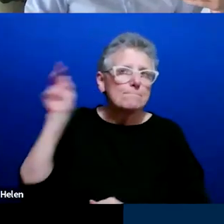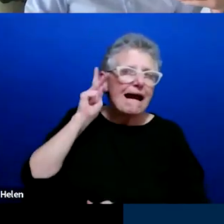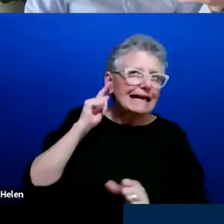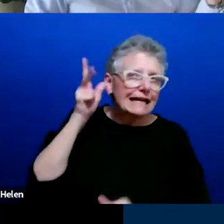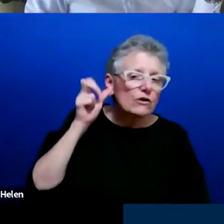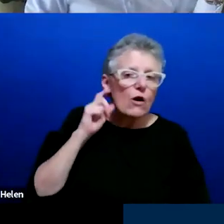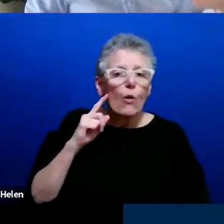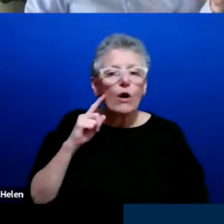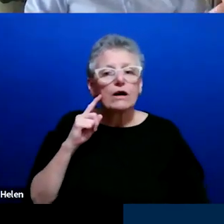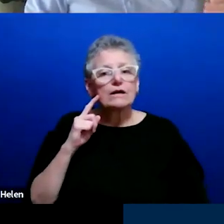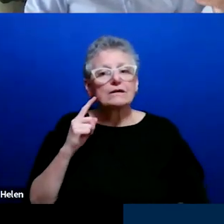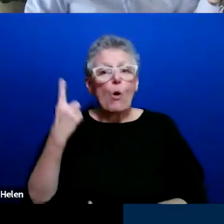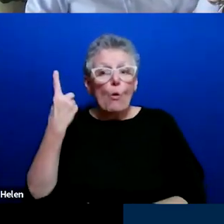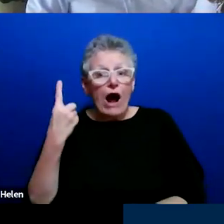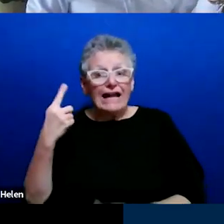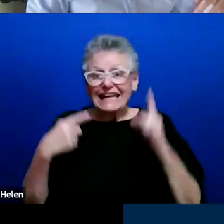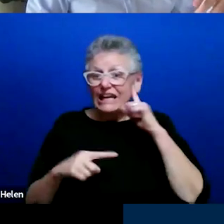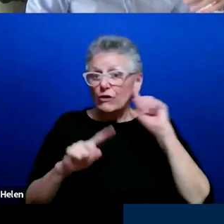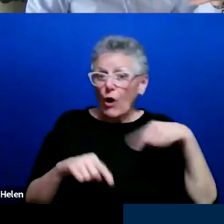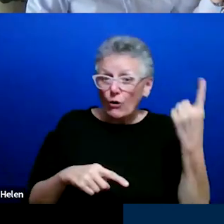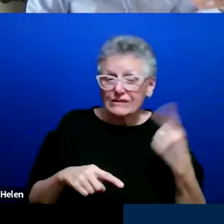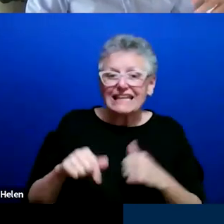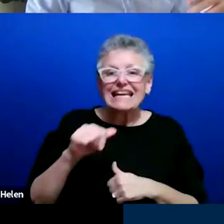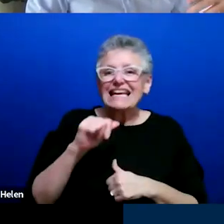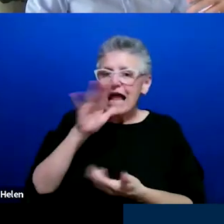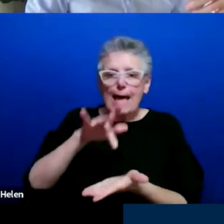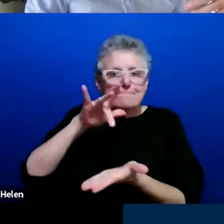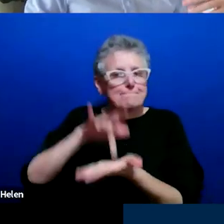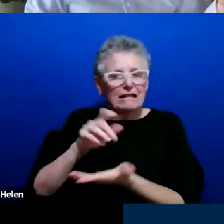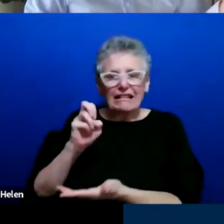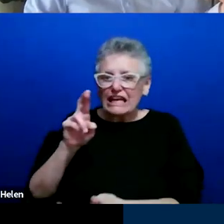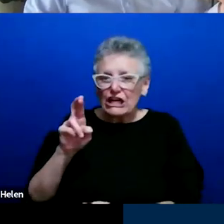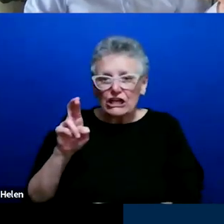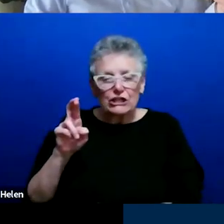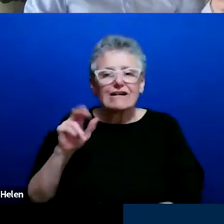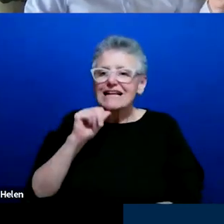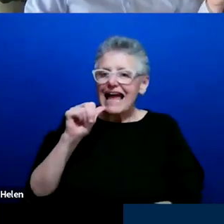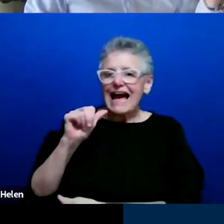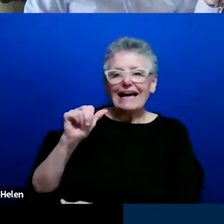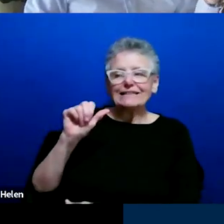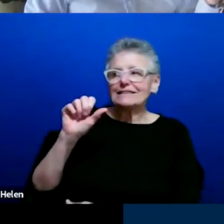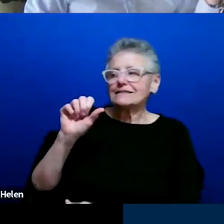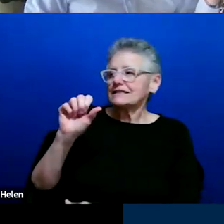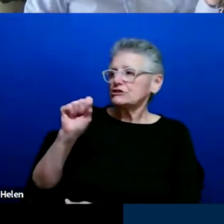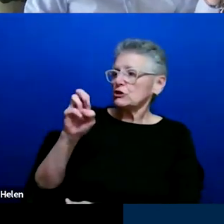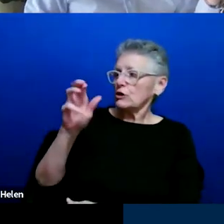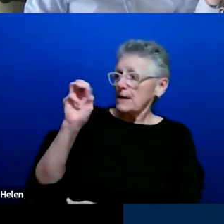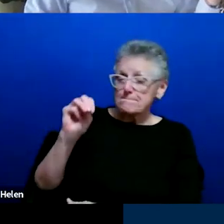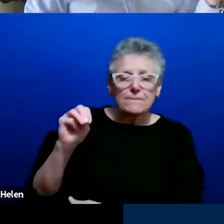hearing loss and it's not obviously cerumen or middle ear fusion, you can use tympanograms for that.